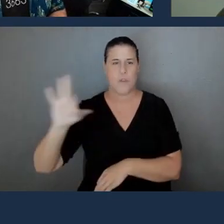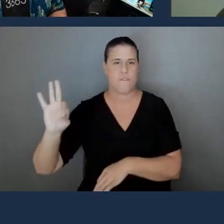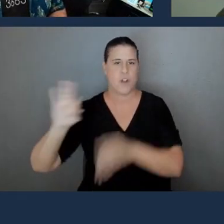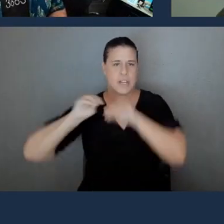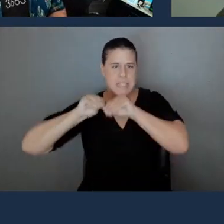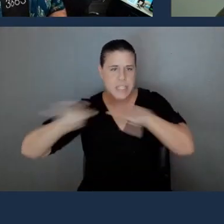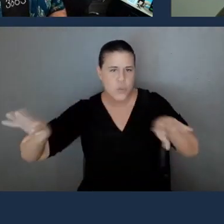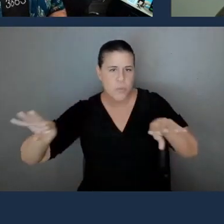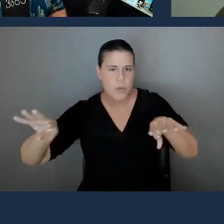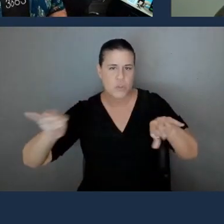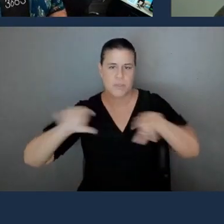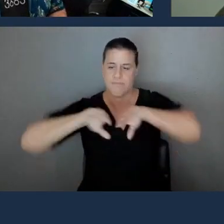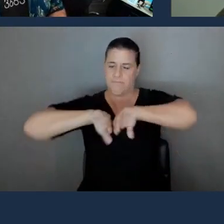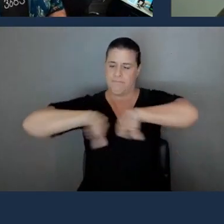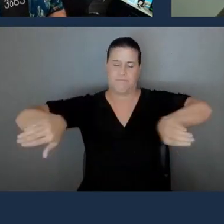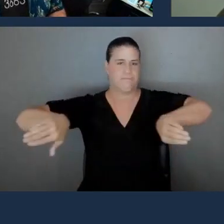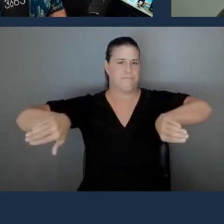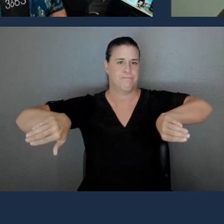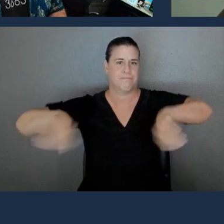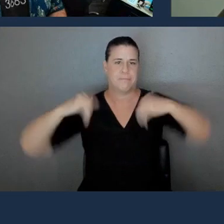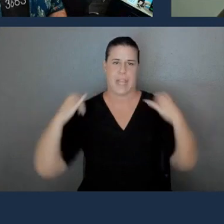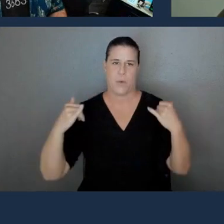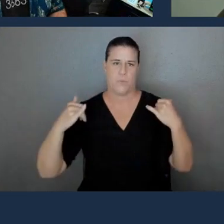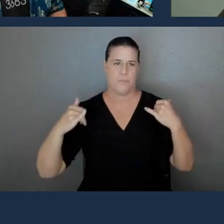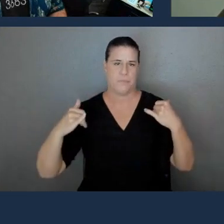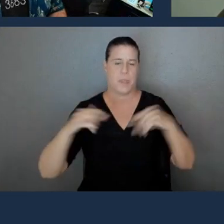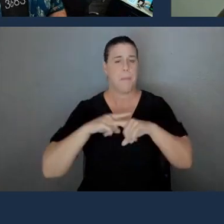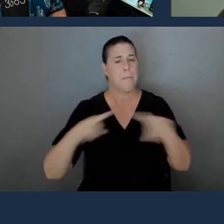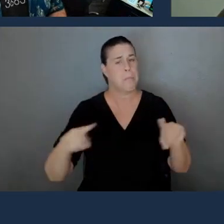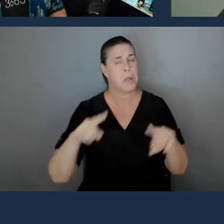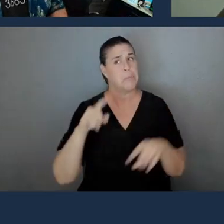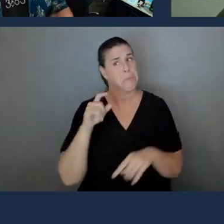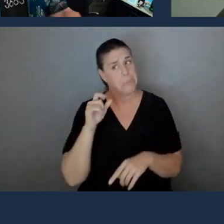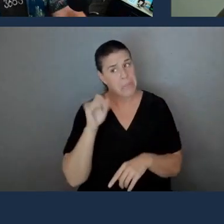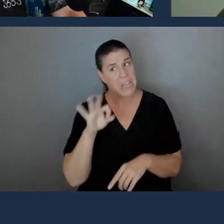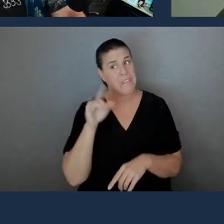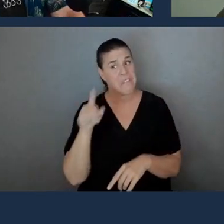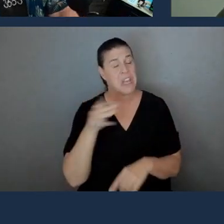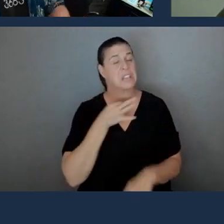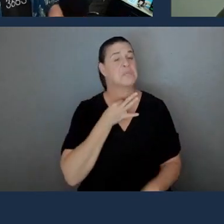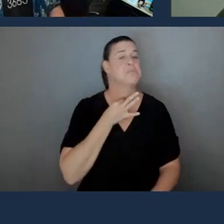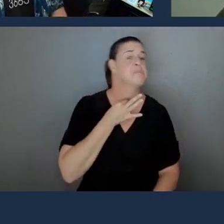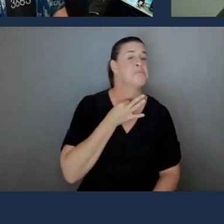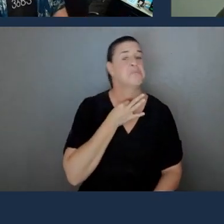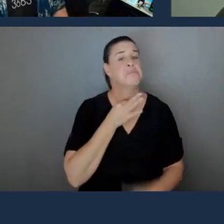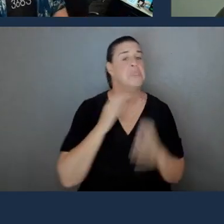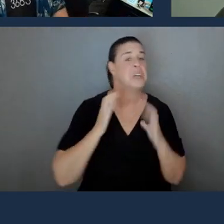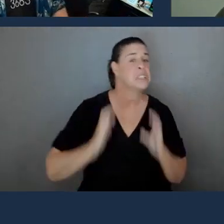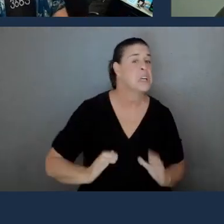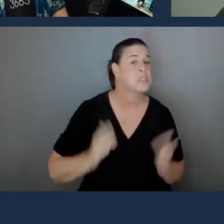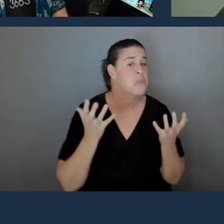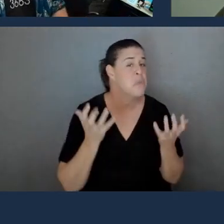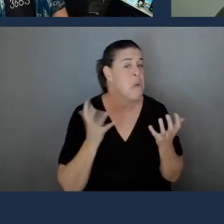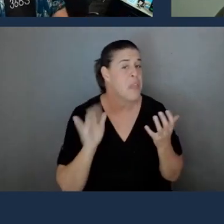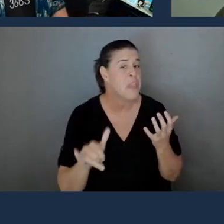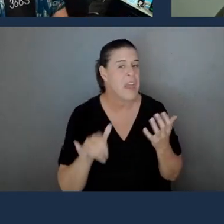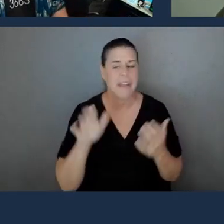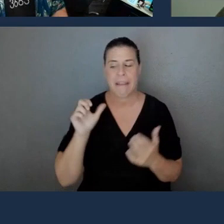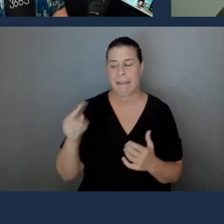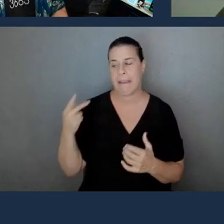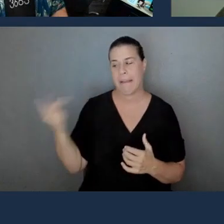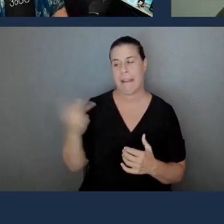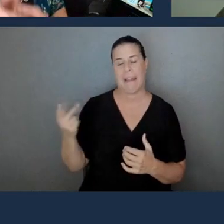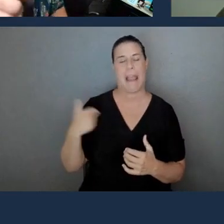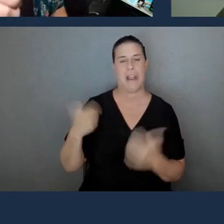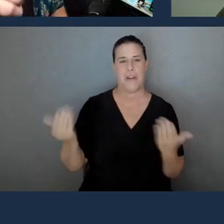So those two are currently separate things. But if that's something that is appealing to you as a customer, Ian and I are here